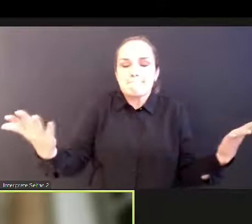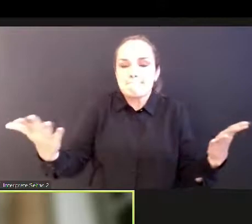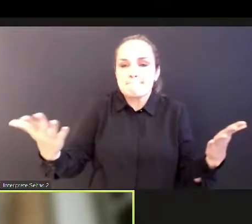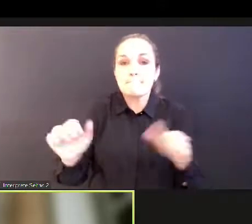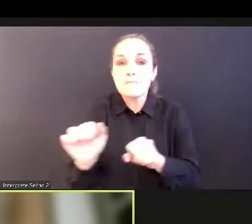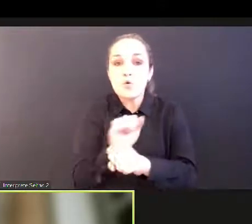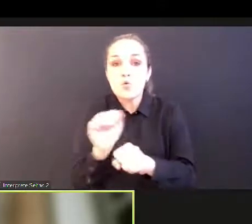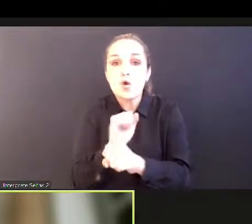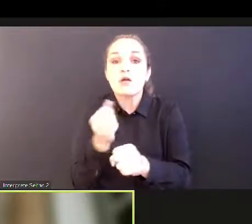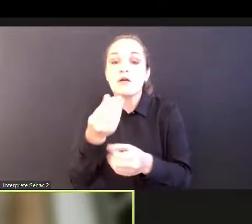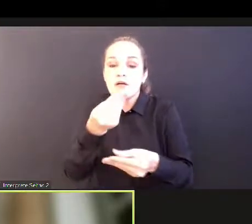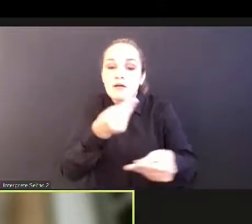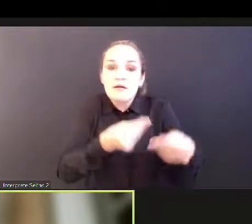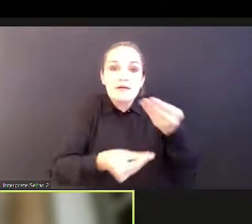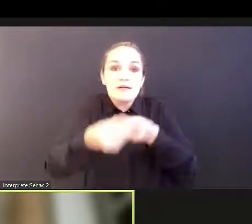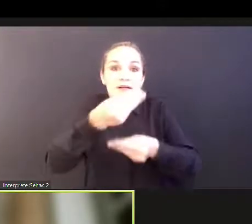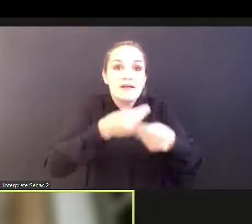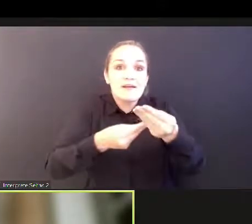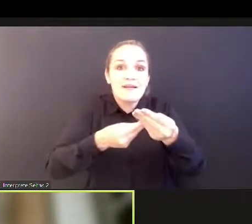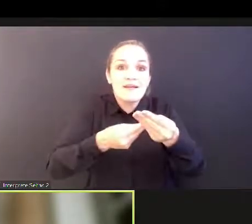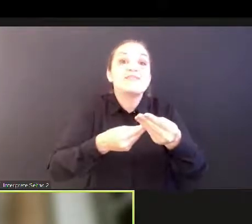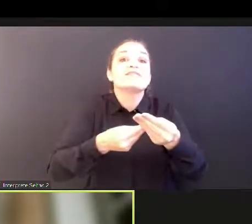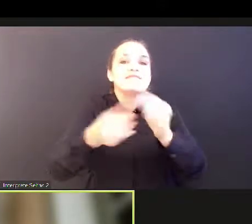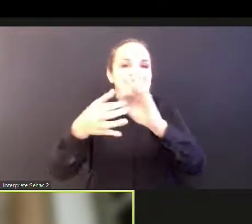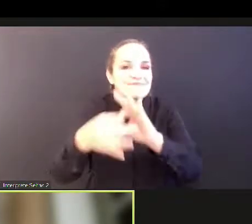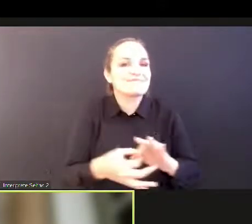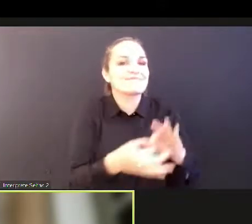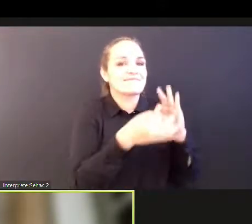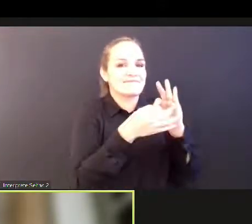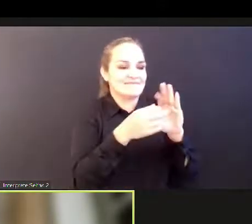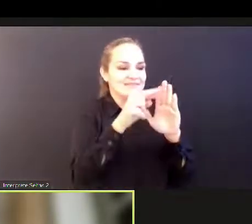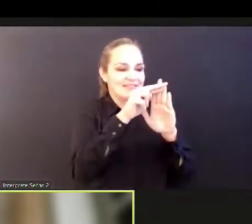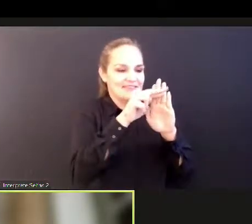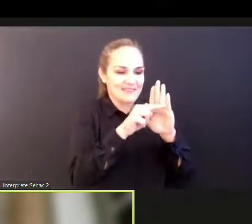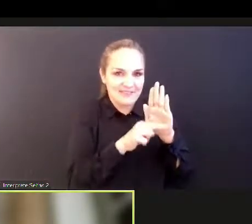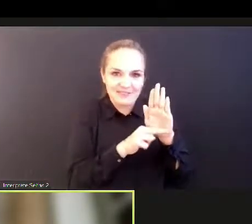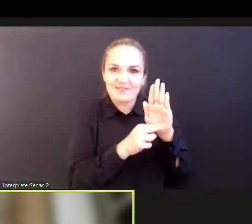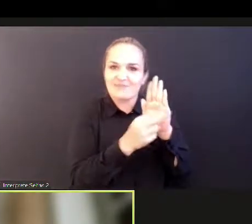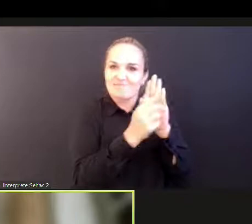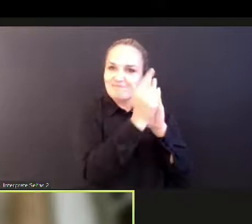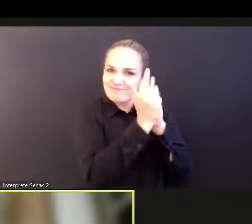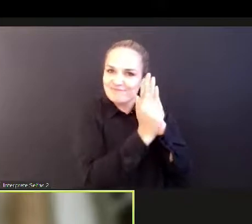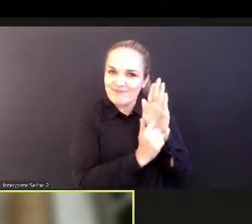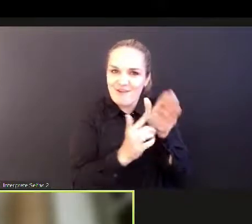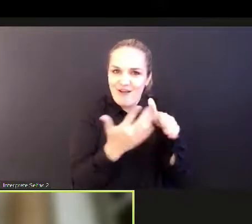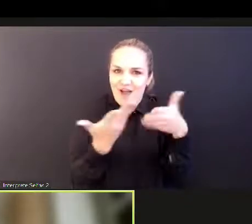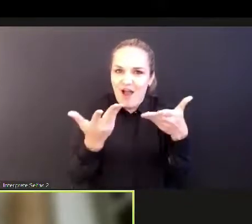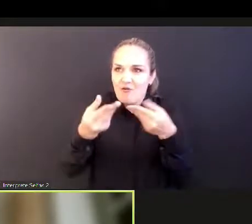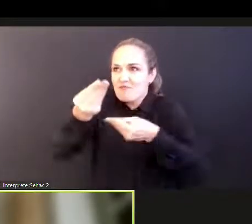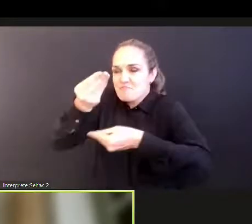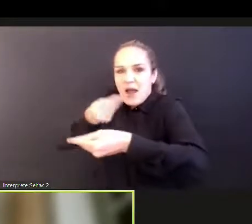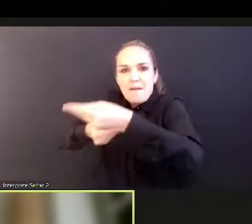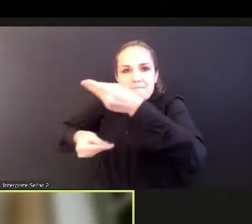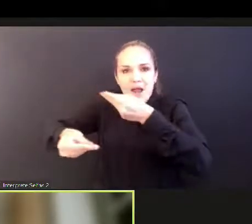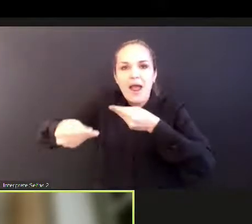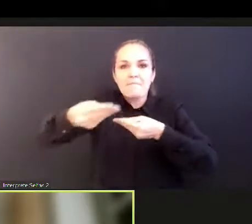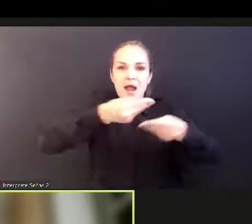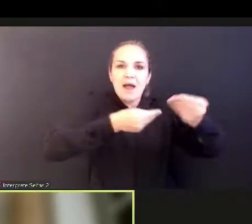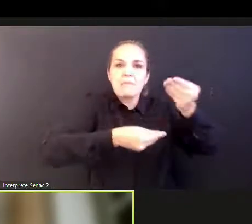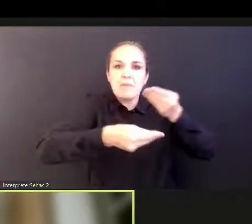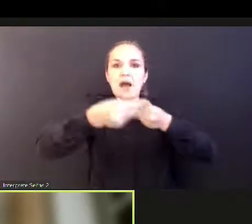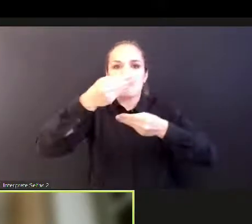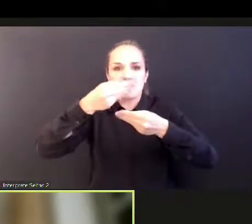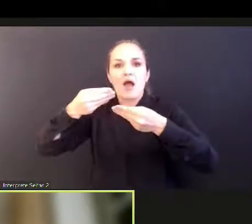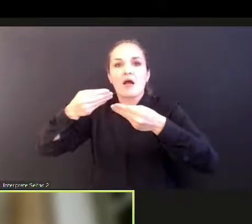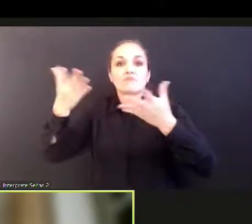in regulations, ease of data transfers, open trade and investment regime, and supporting investments. And this is where